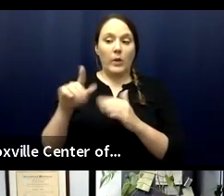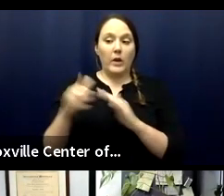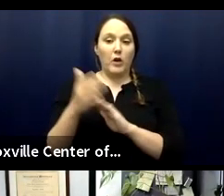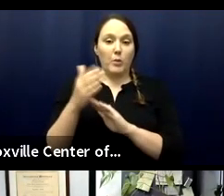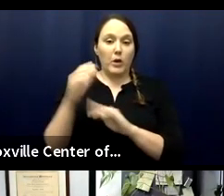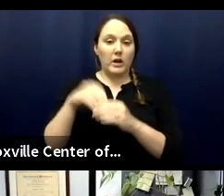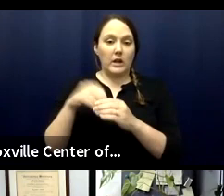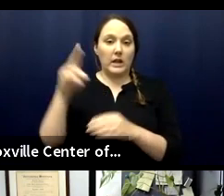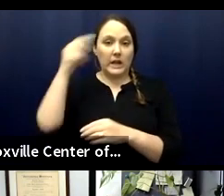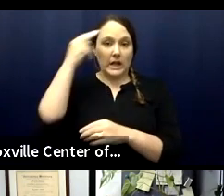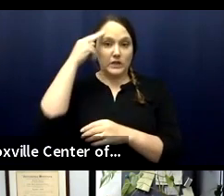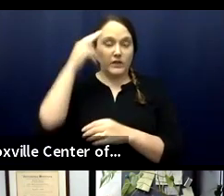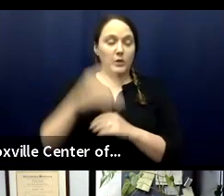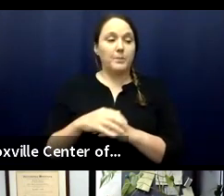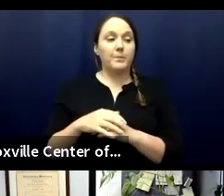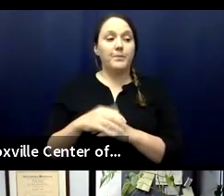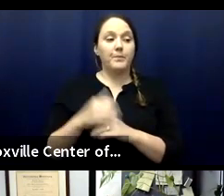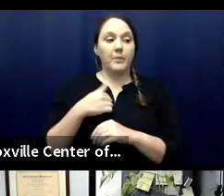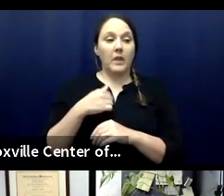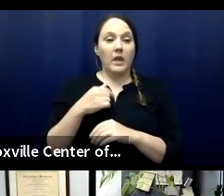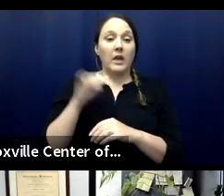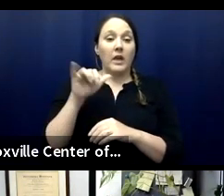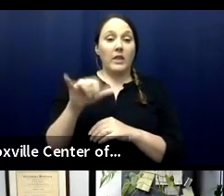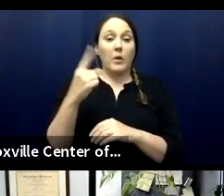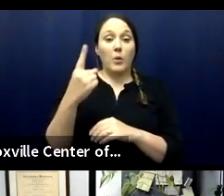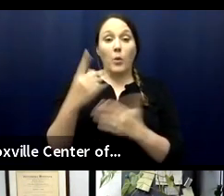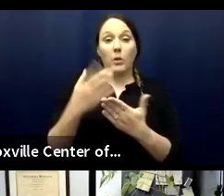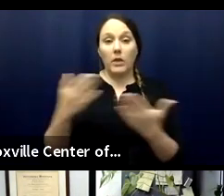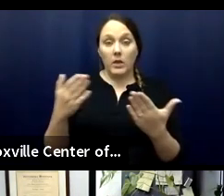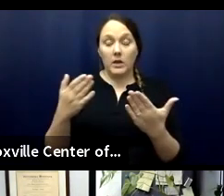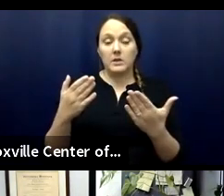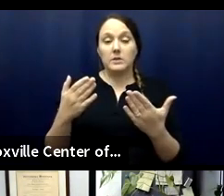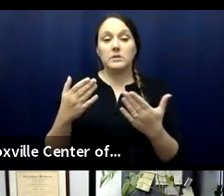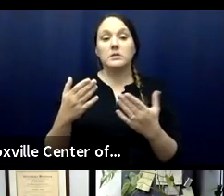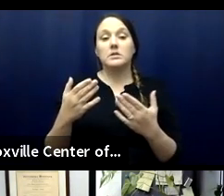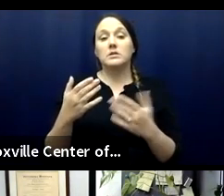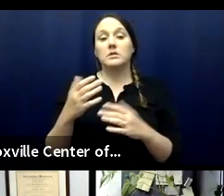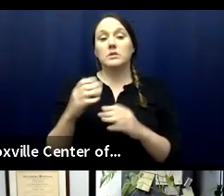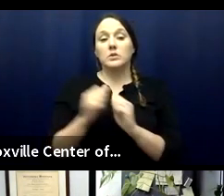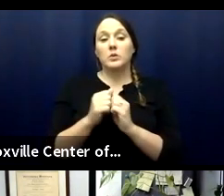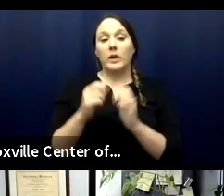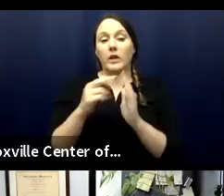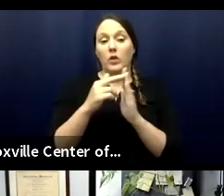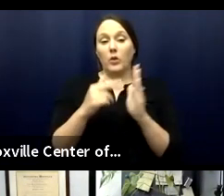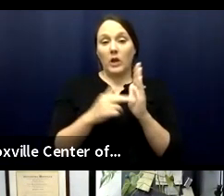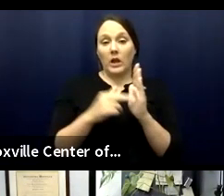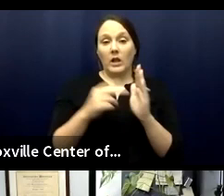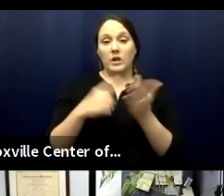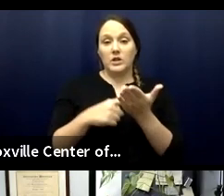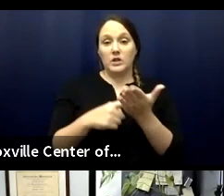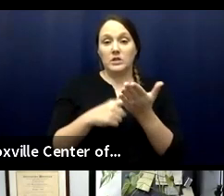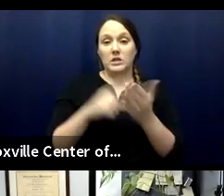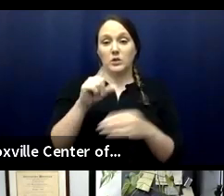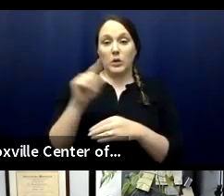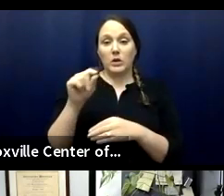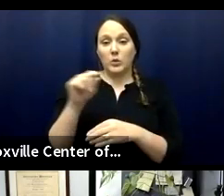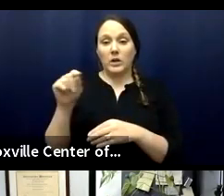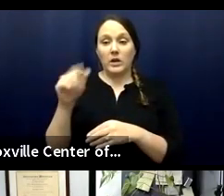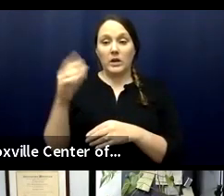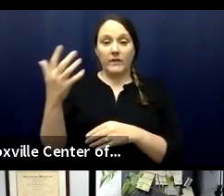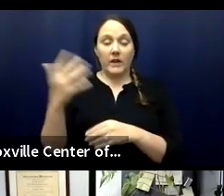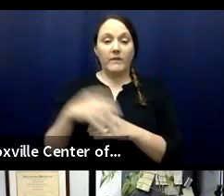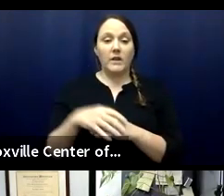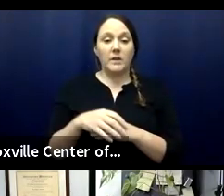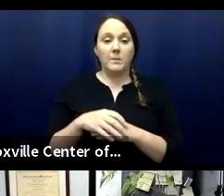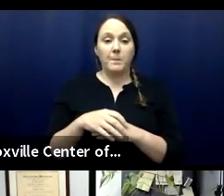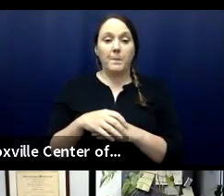Nashville. And that was one of the things with the regulation that we're discussing, 2025.